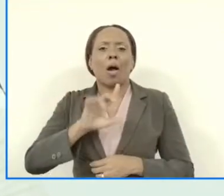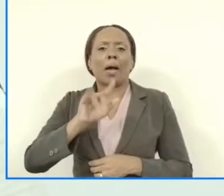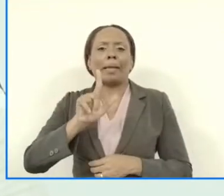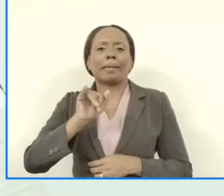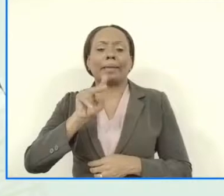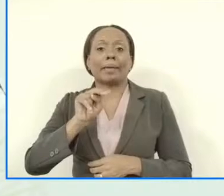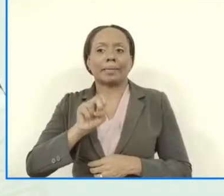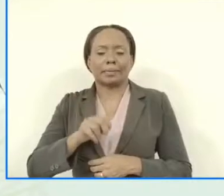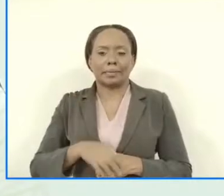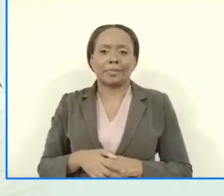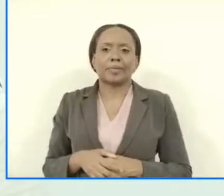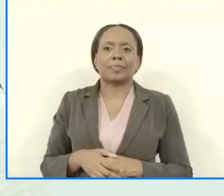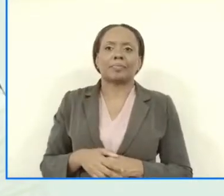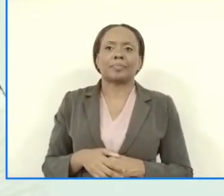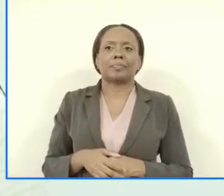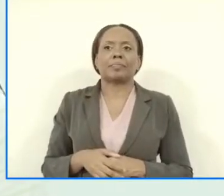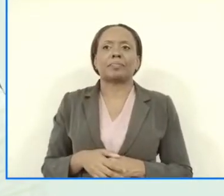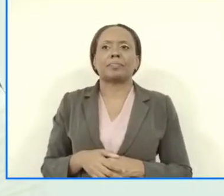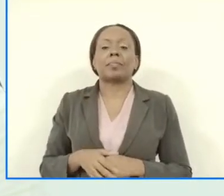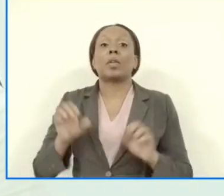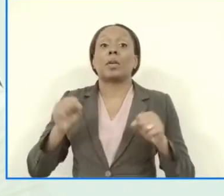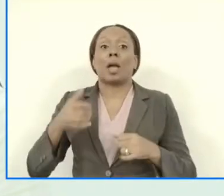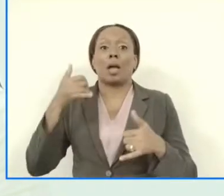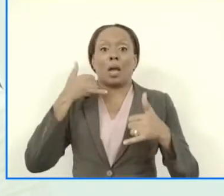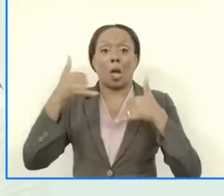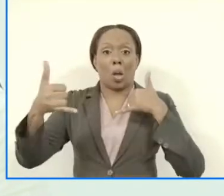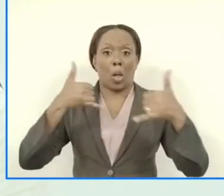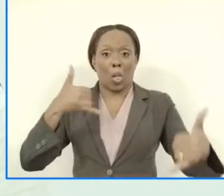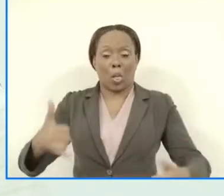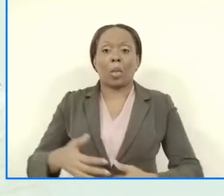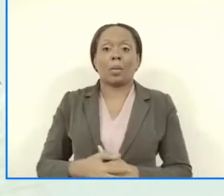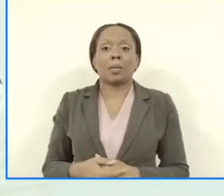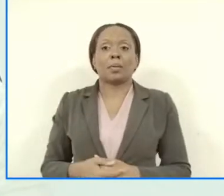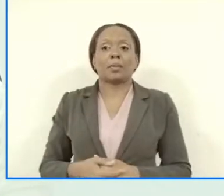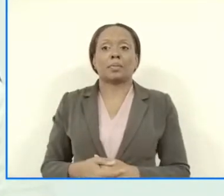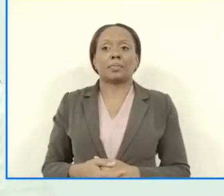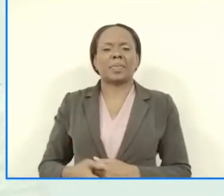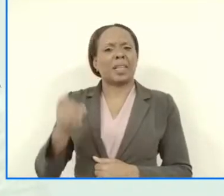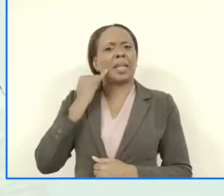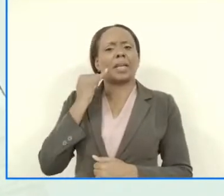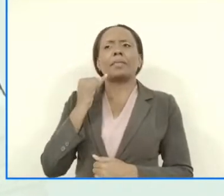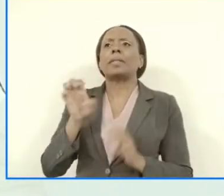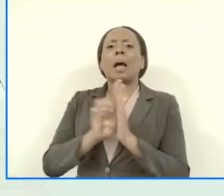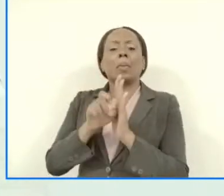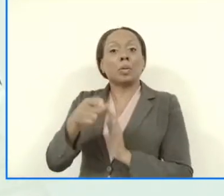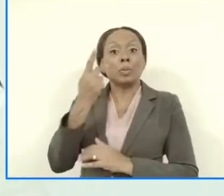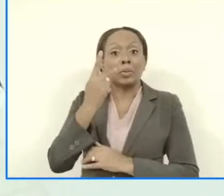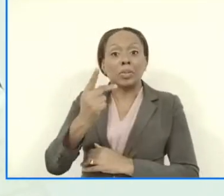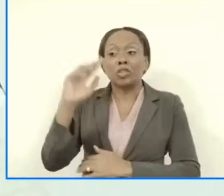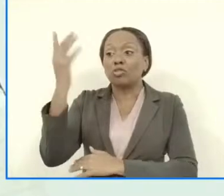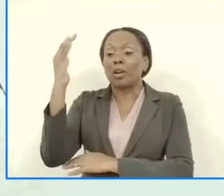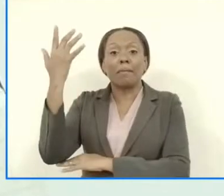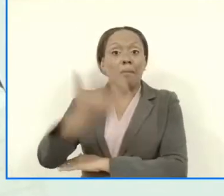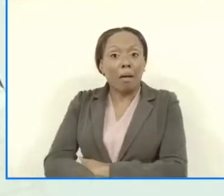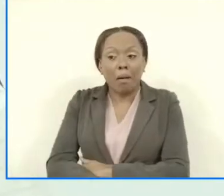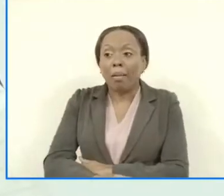262-5327, and the lines are active. And we want persons, if you see a fallen tree, if you see